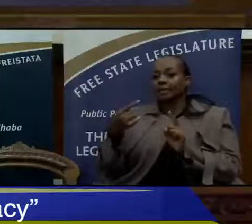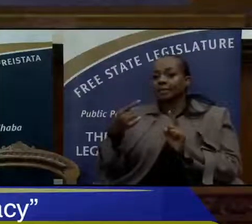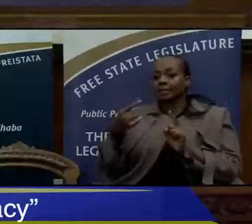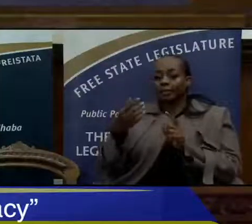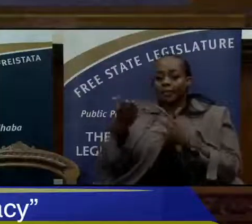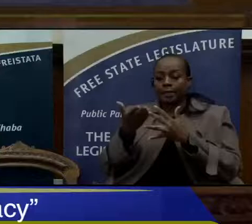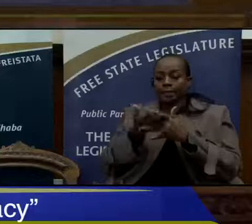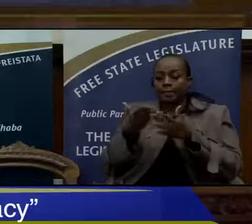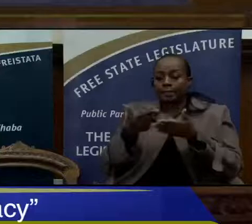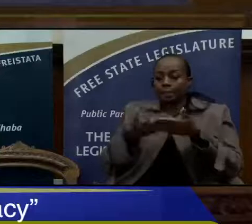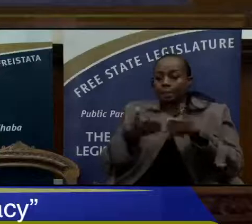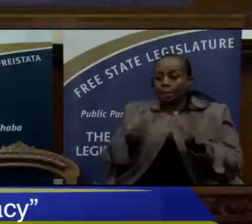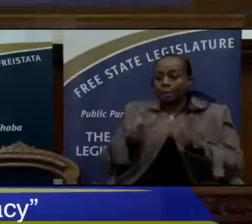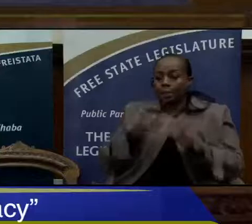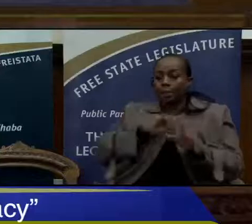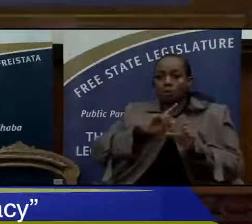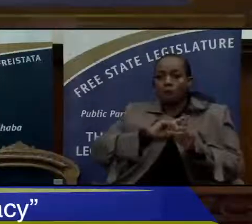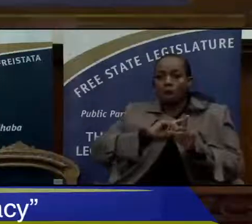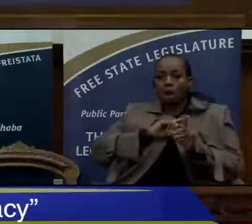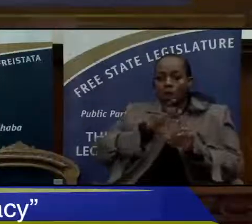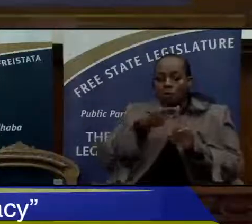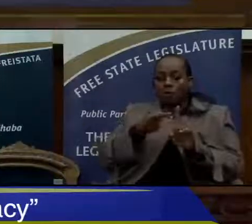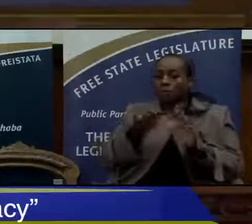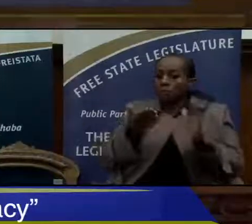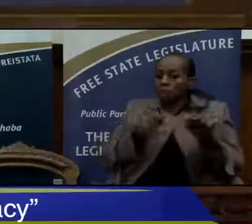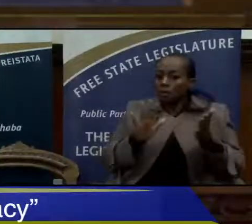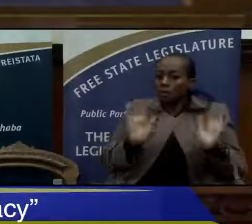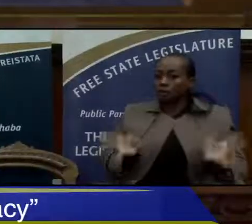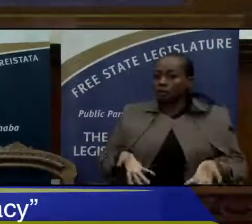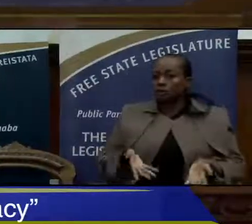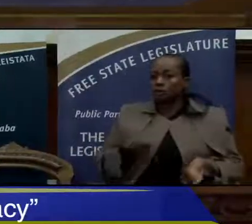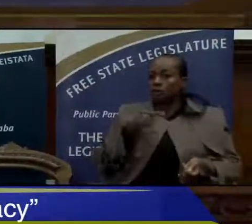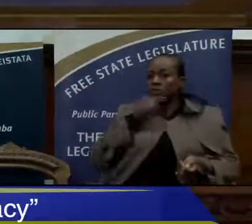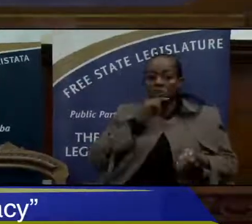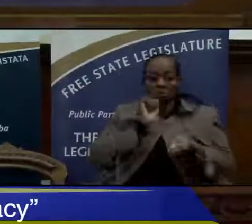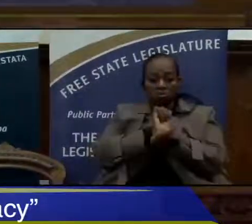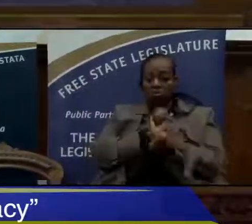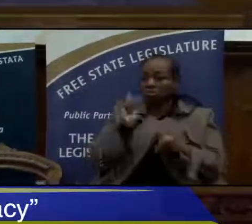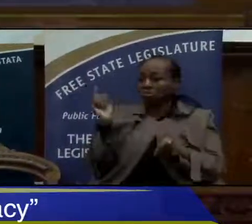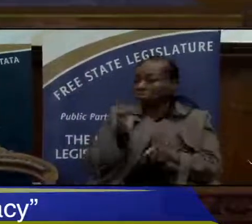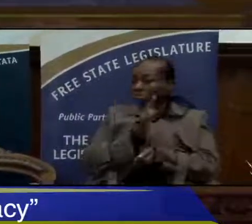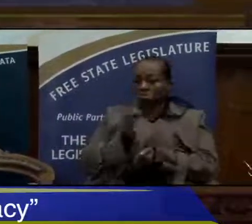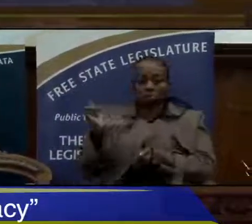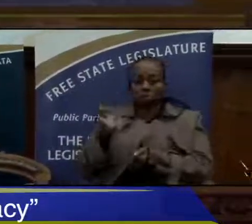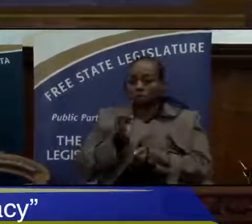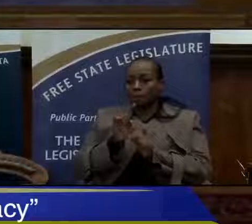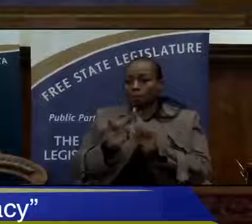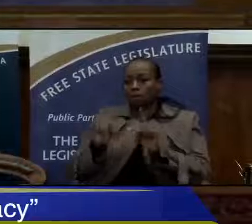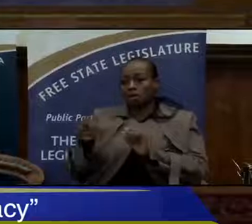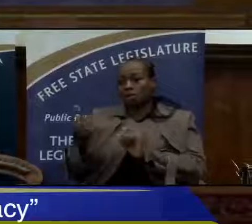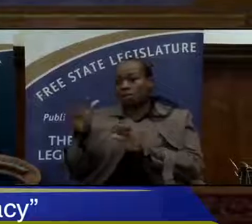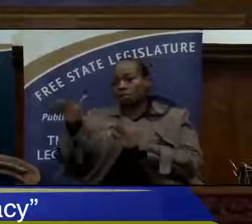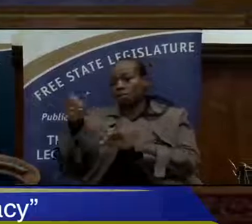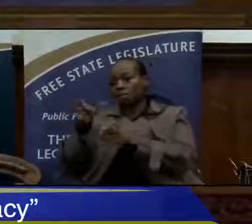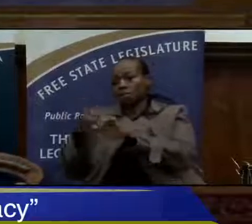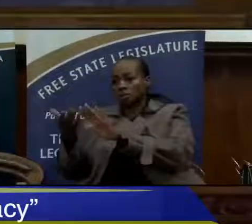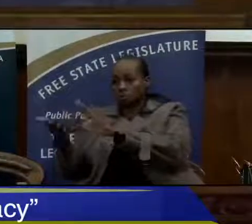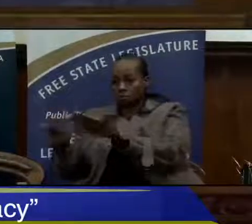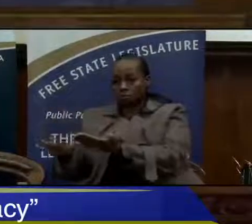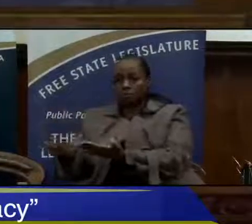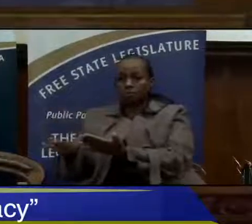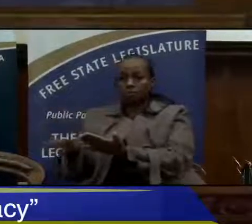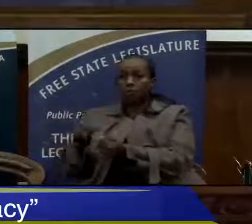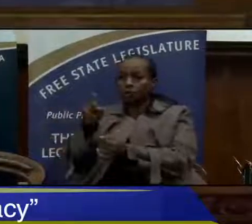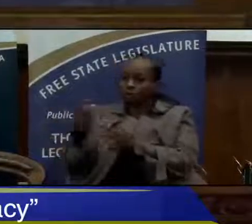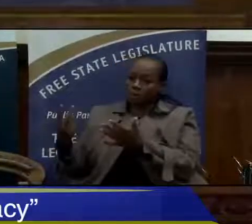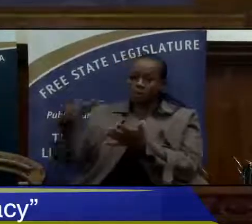bulang case hobane mofu hlokahetse. So sekweleme se ntse se matha hohle mona ngwana motho o hlokahetse. Re